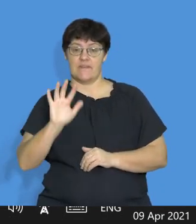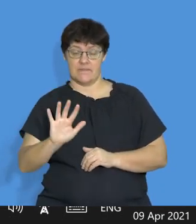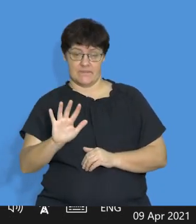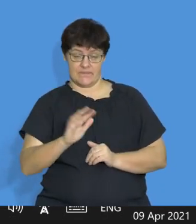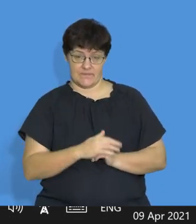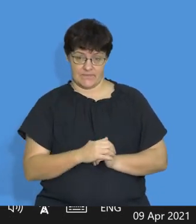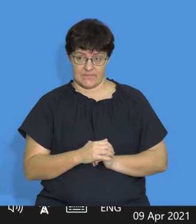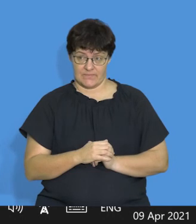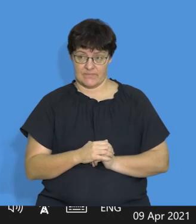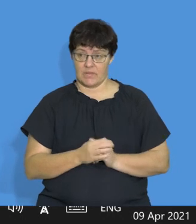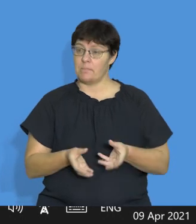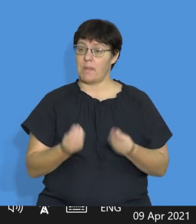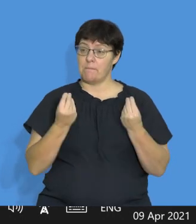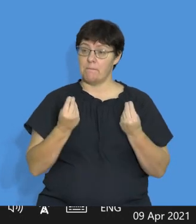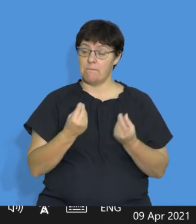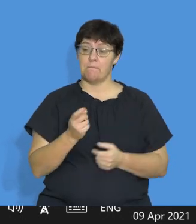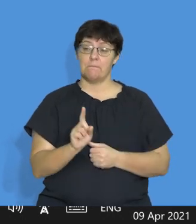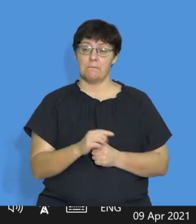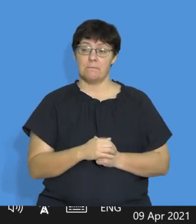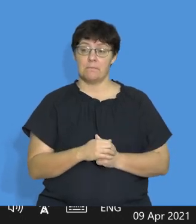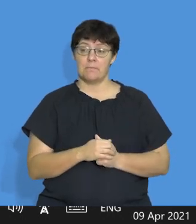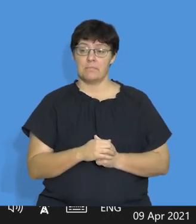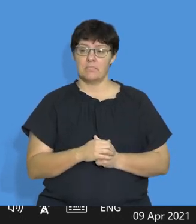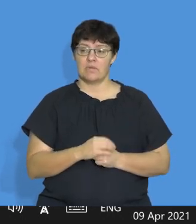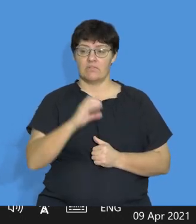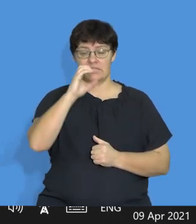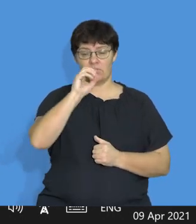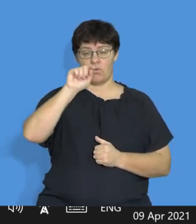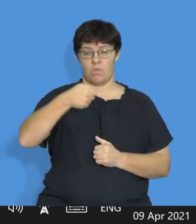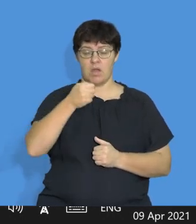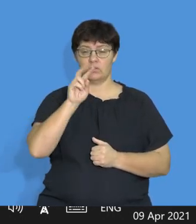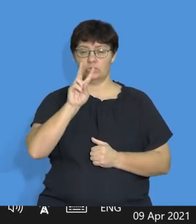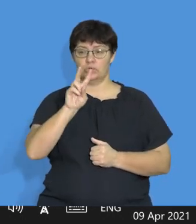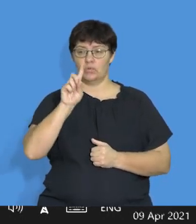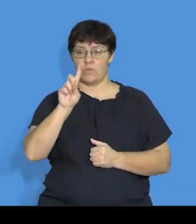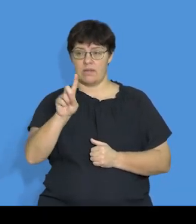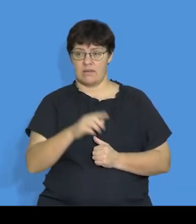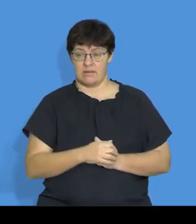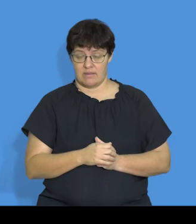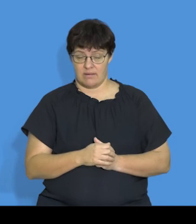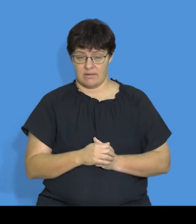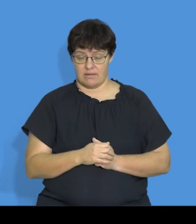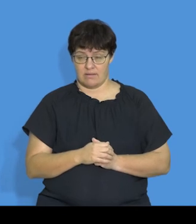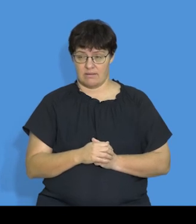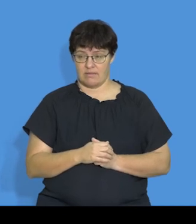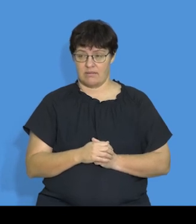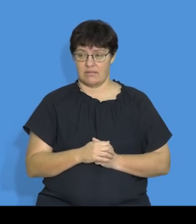56.5. Okay, this gives us a current of 0.21, right? The current